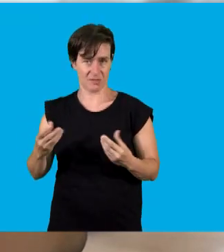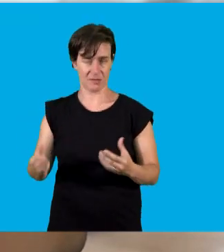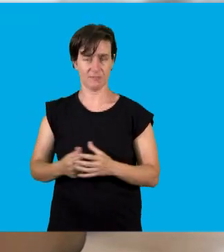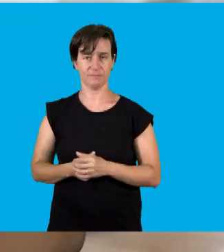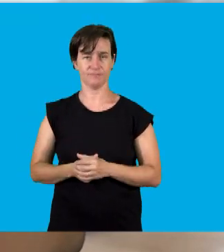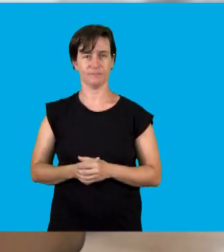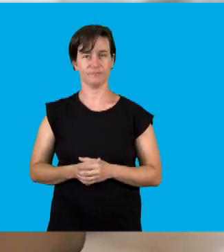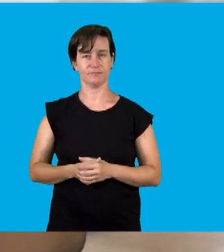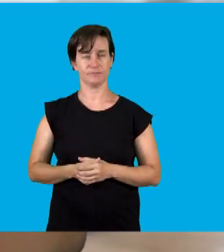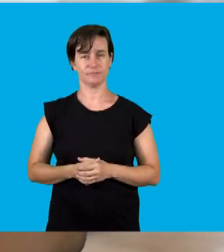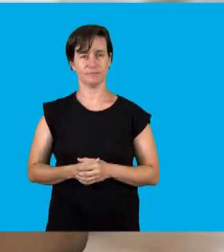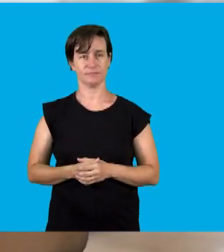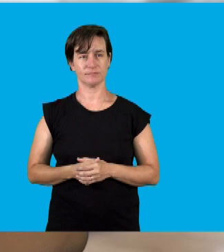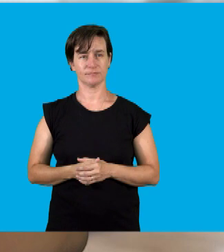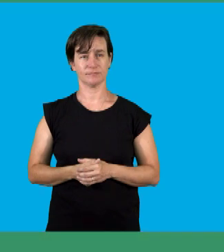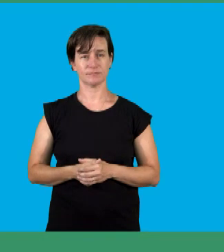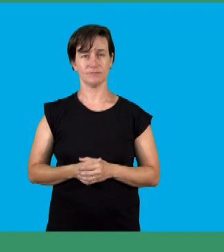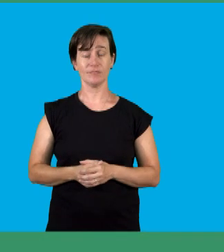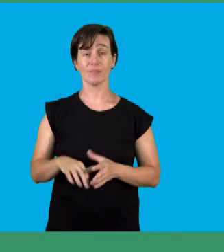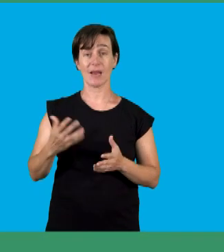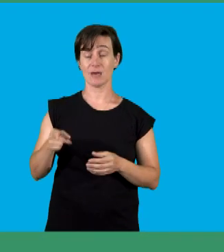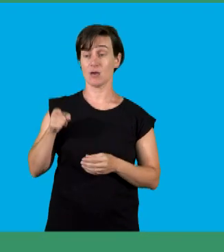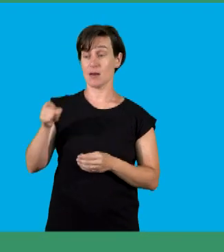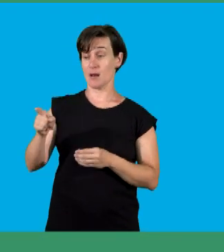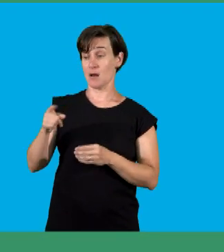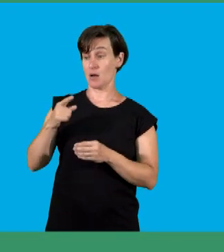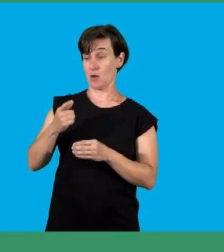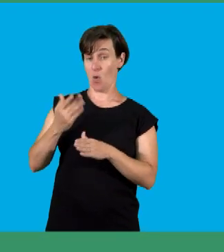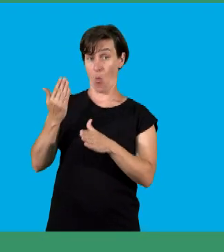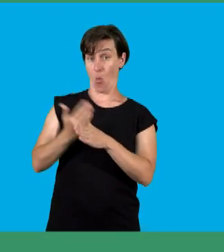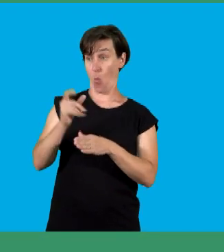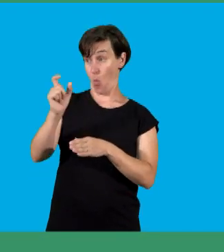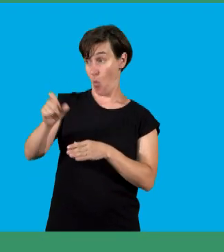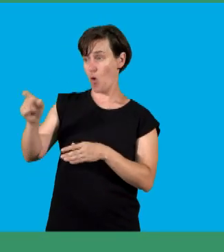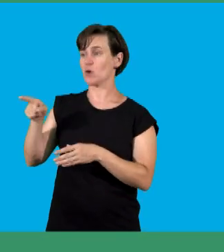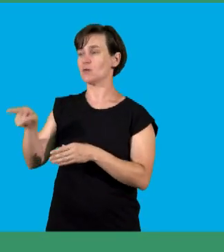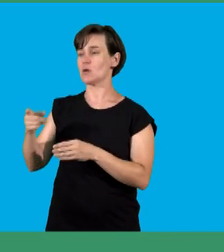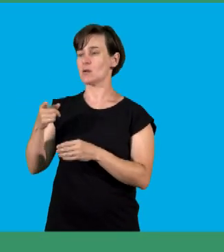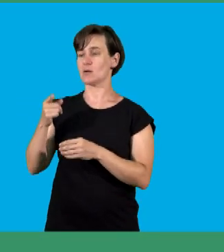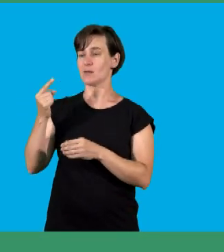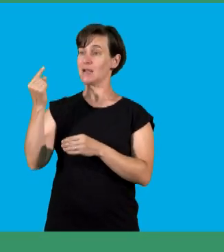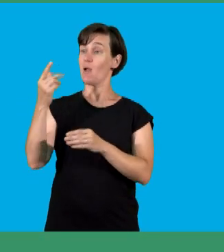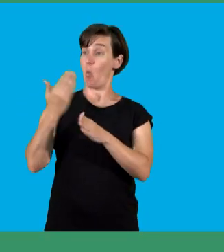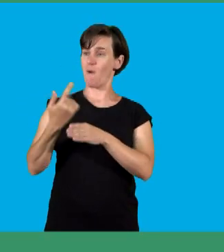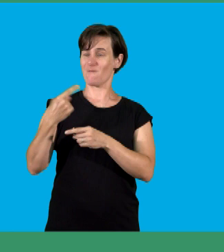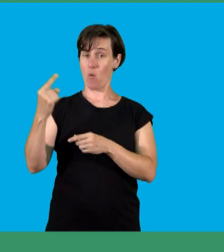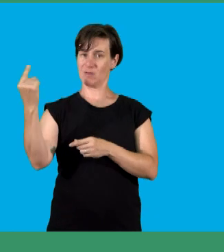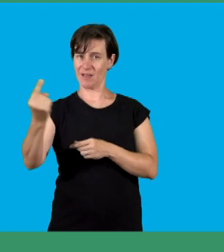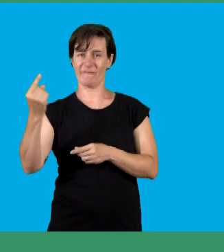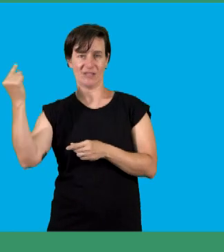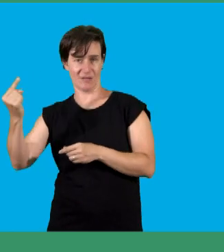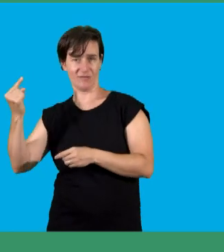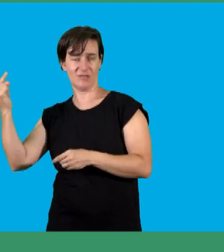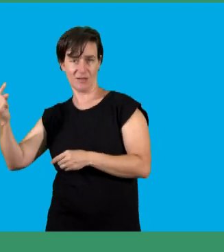informal sector refers to those workers who are self-employed. So the informal sector rather